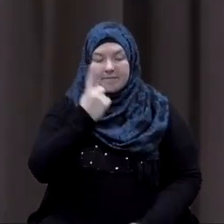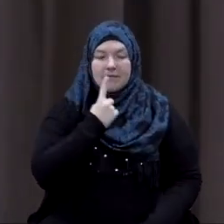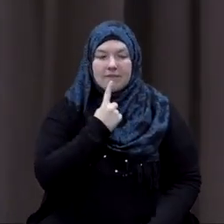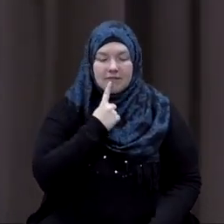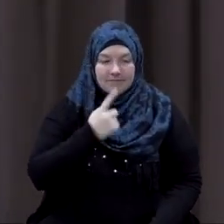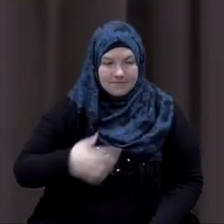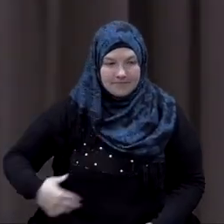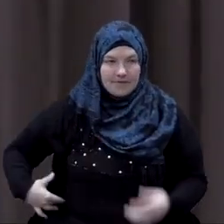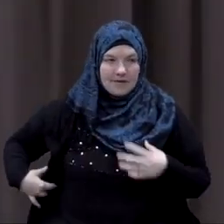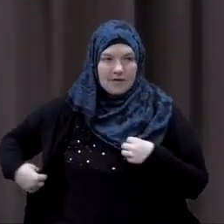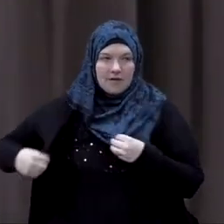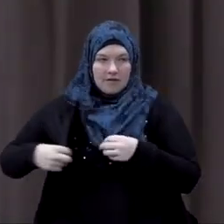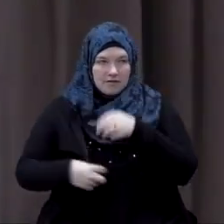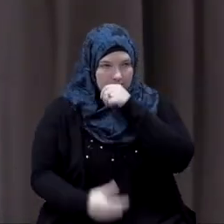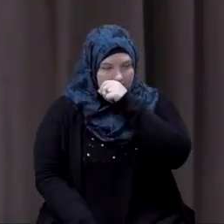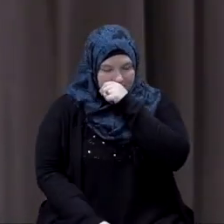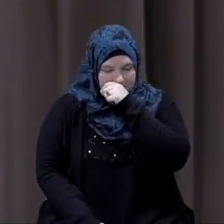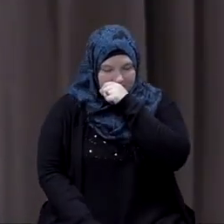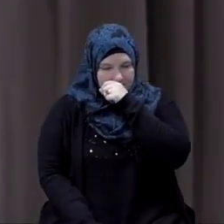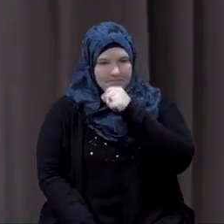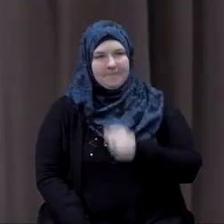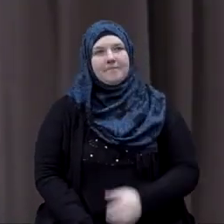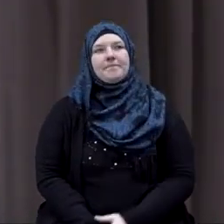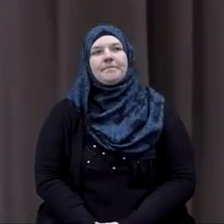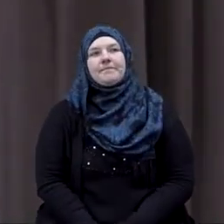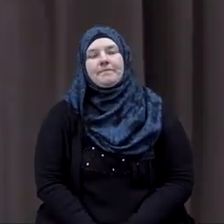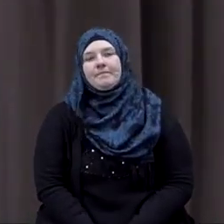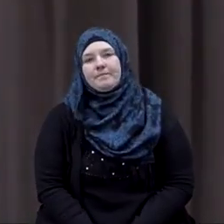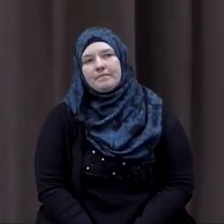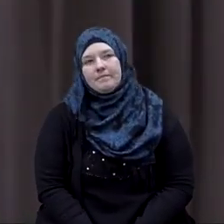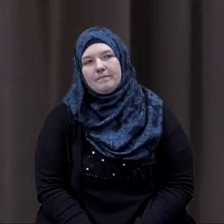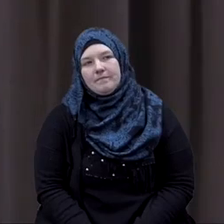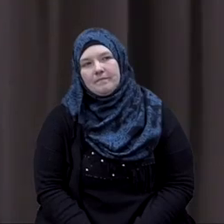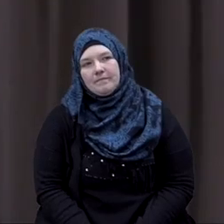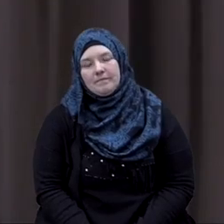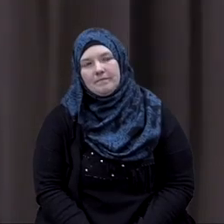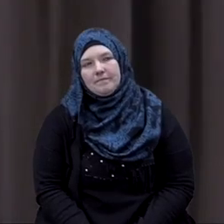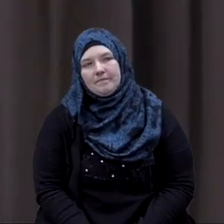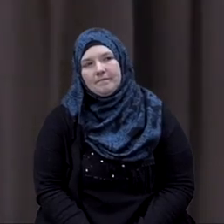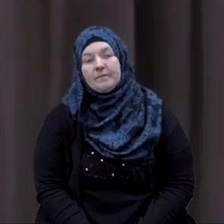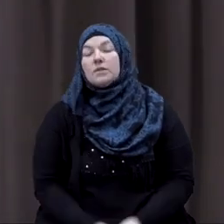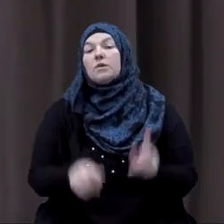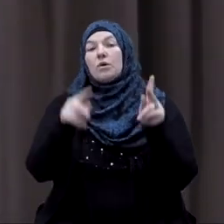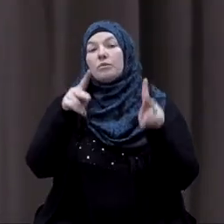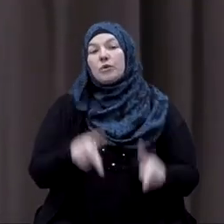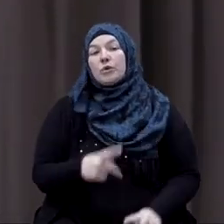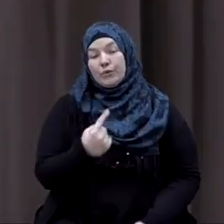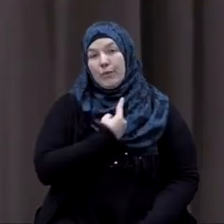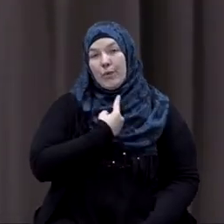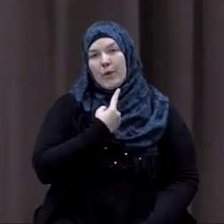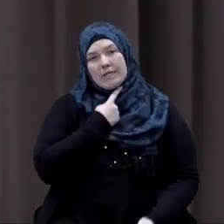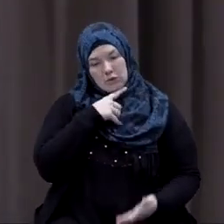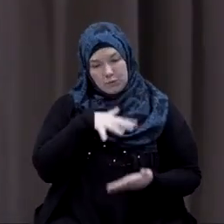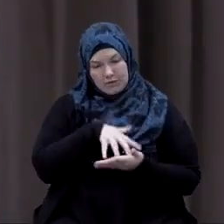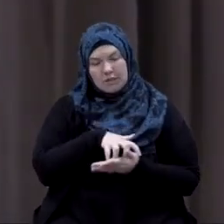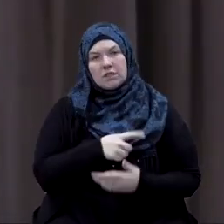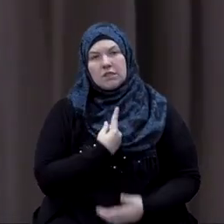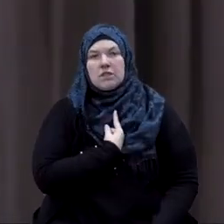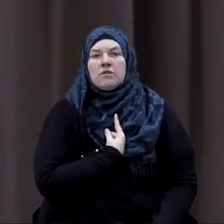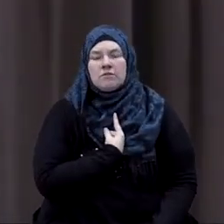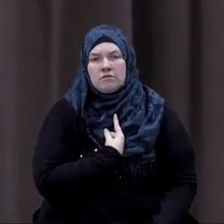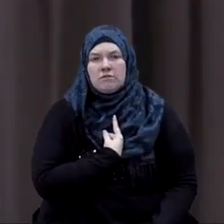"Al-mar'u qalilun bi nafsihi, kathirun bi ikhwanihi." A person alone is weak by